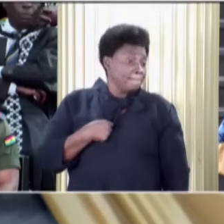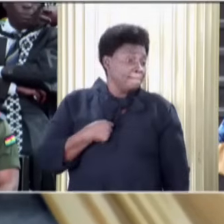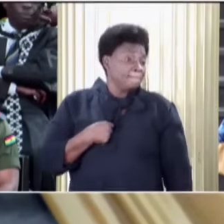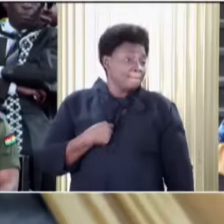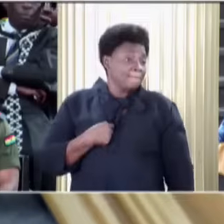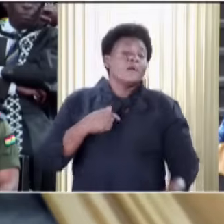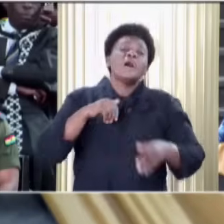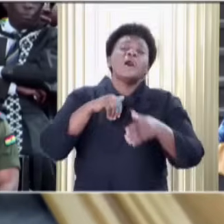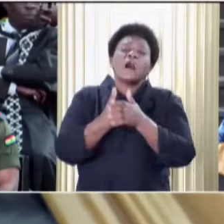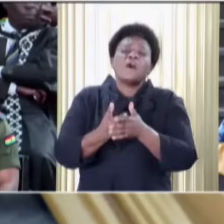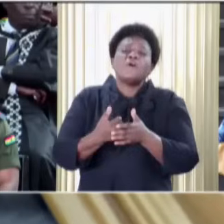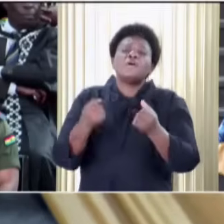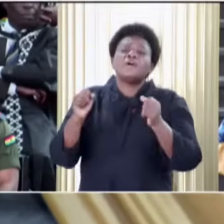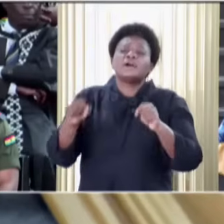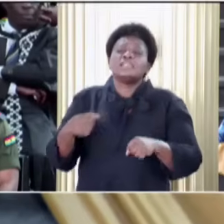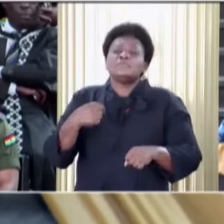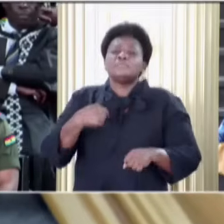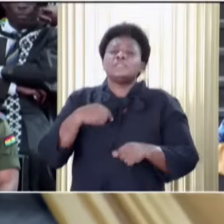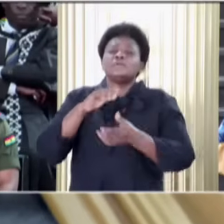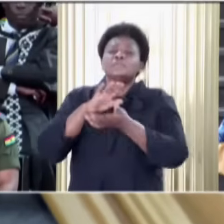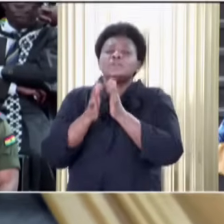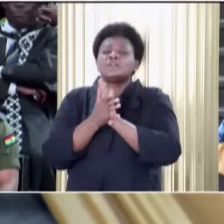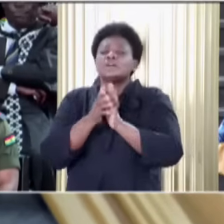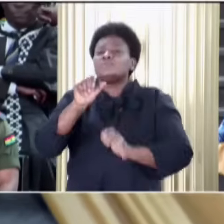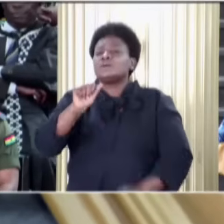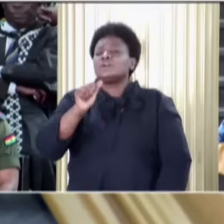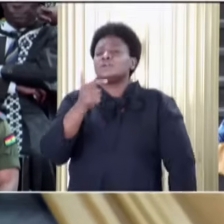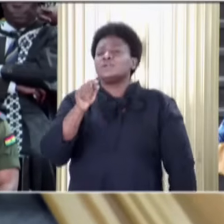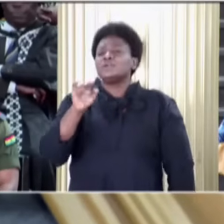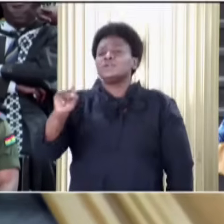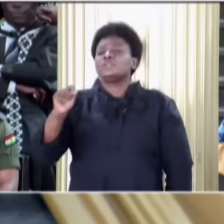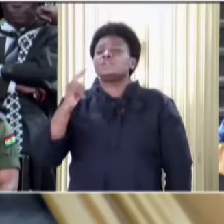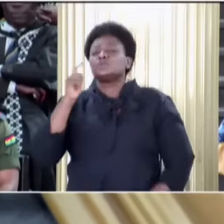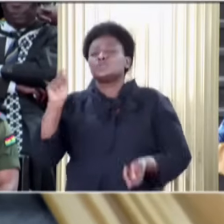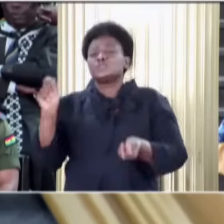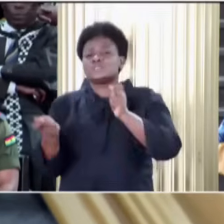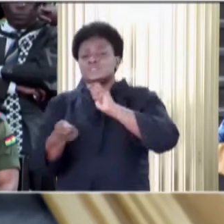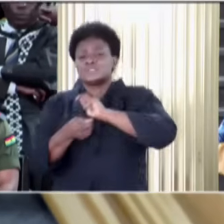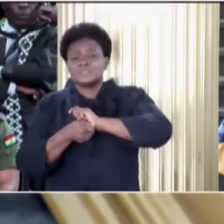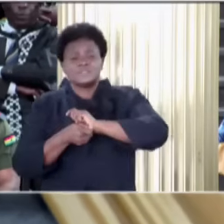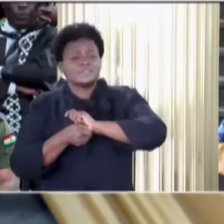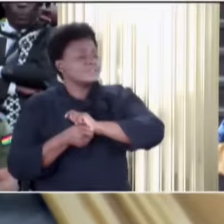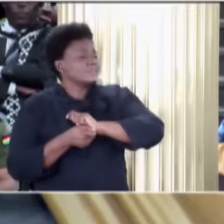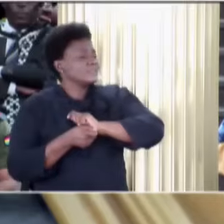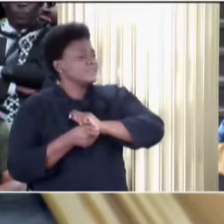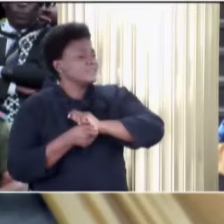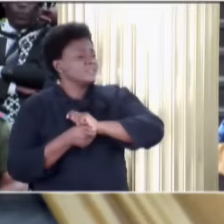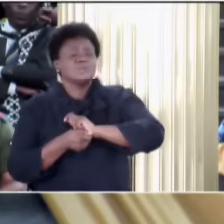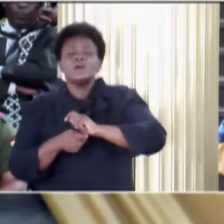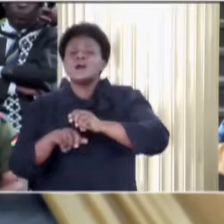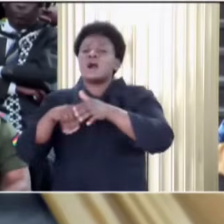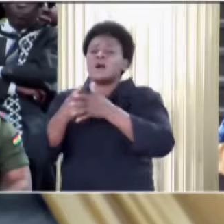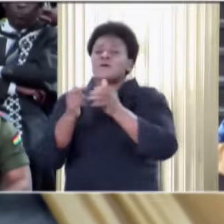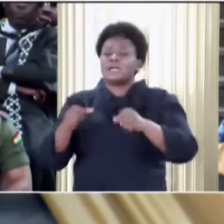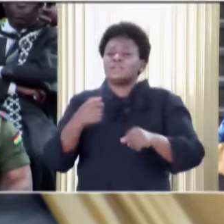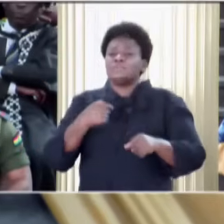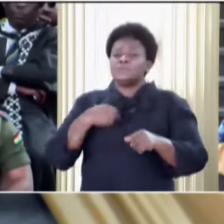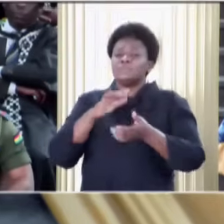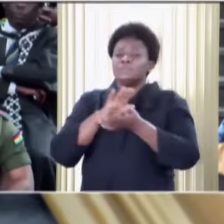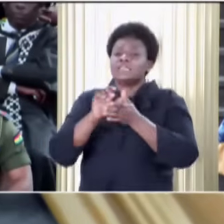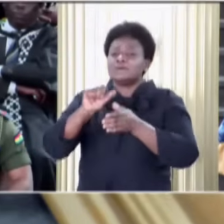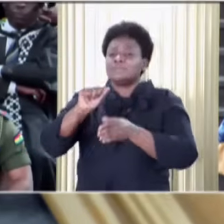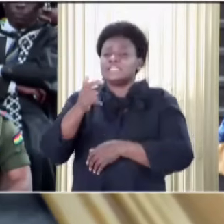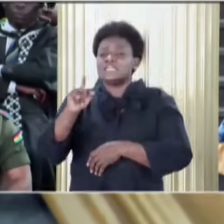can I be an agent of change? Hey, I'm not saying it. How can I be an agent of